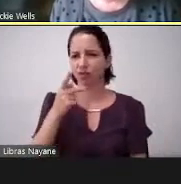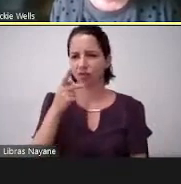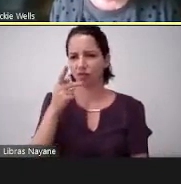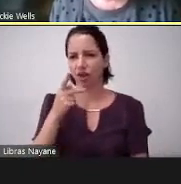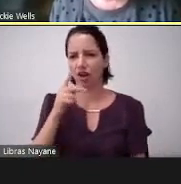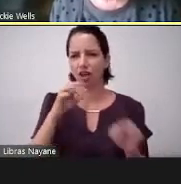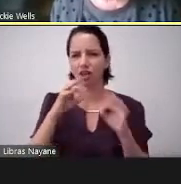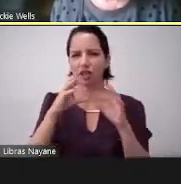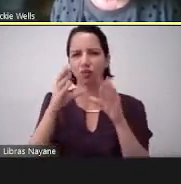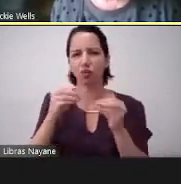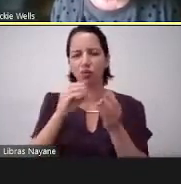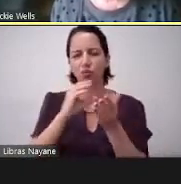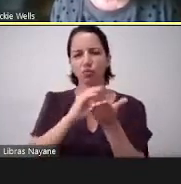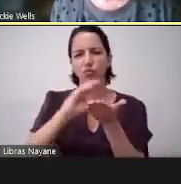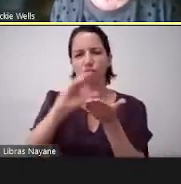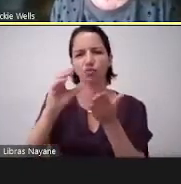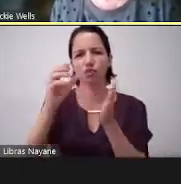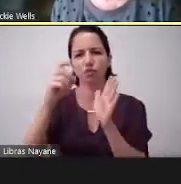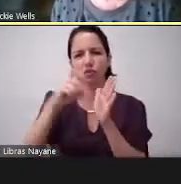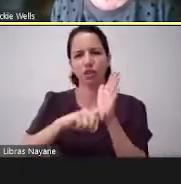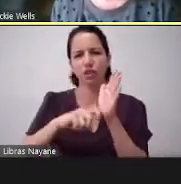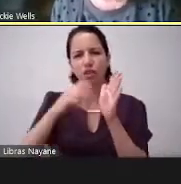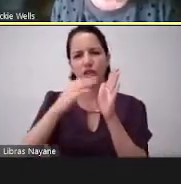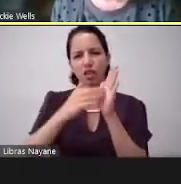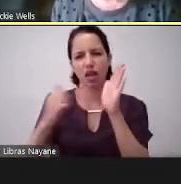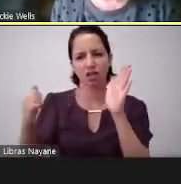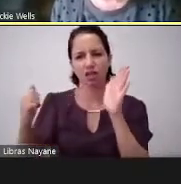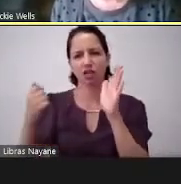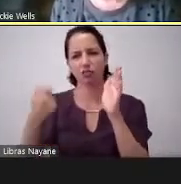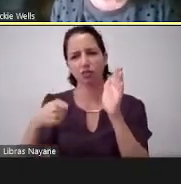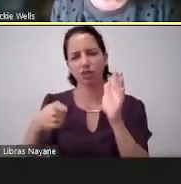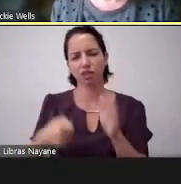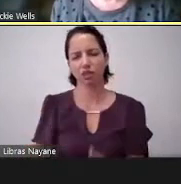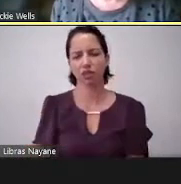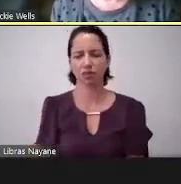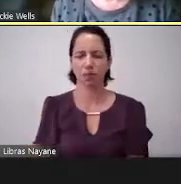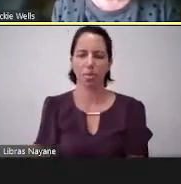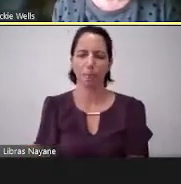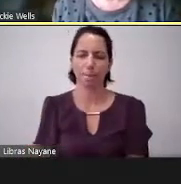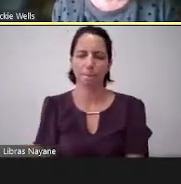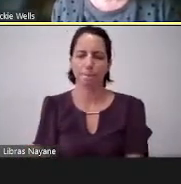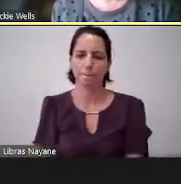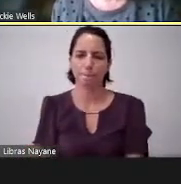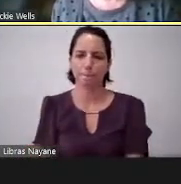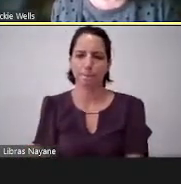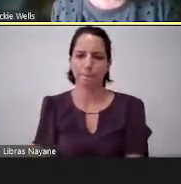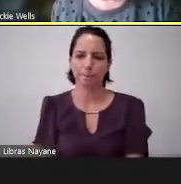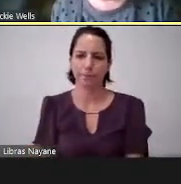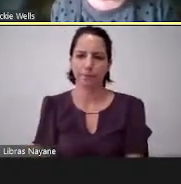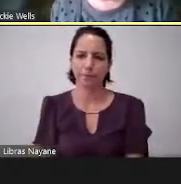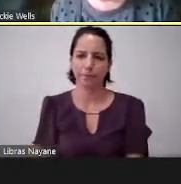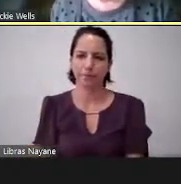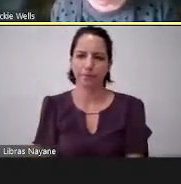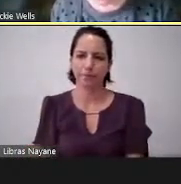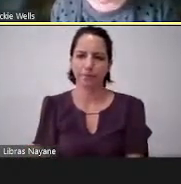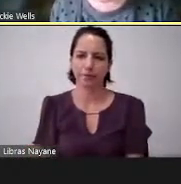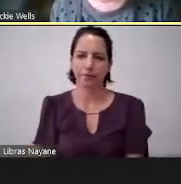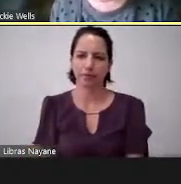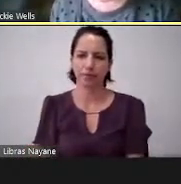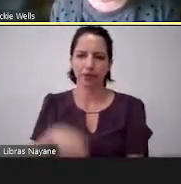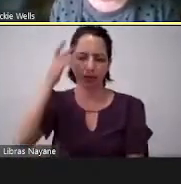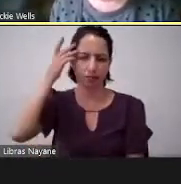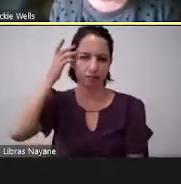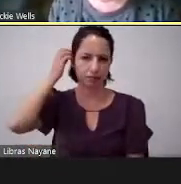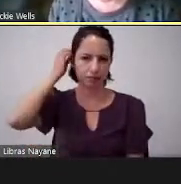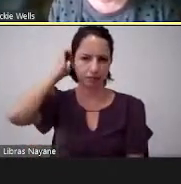contrast, taxes the saver at a point when they can't access the money, making pensions potentially